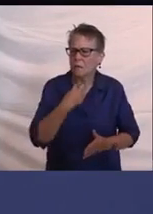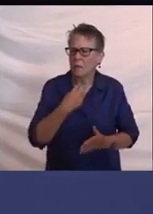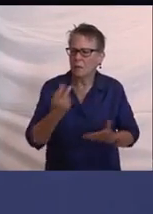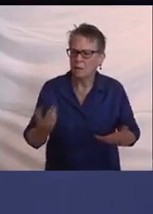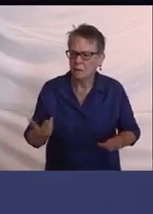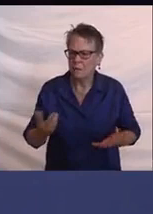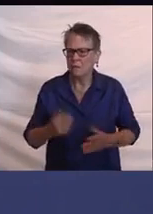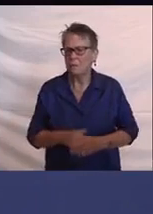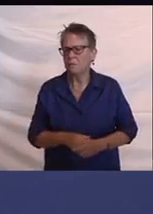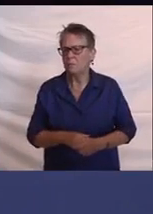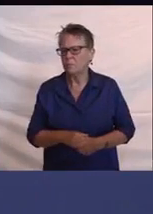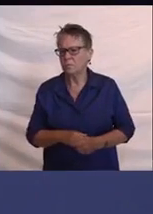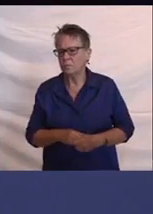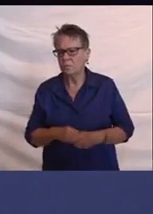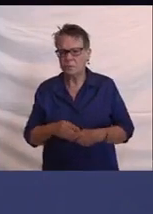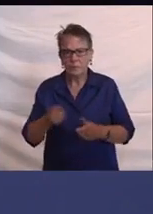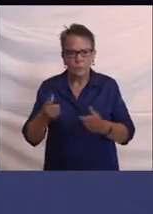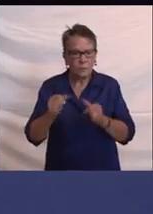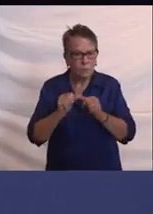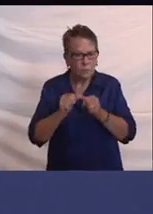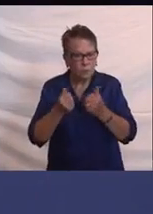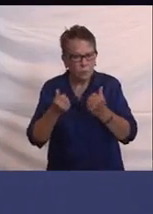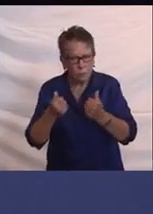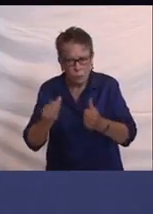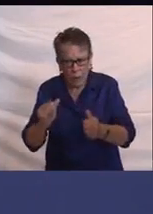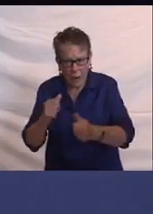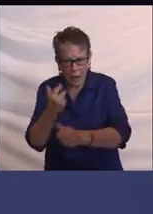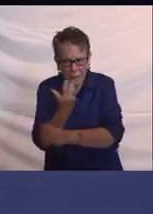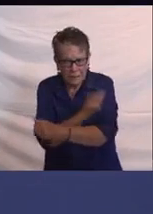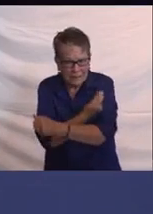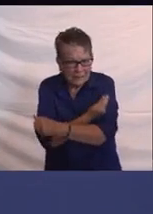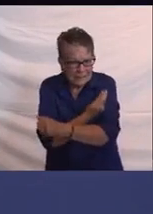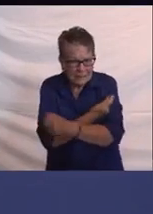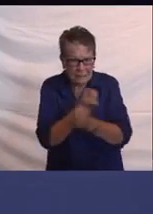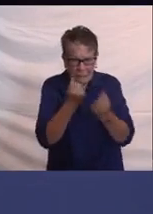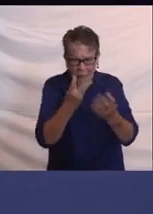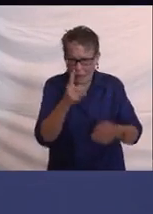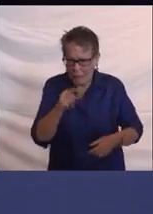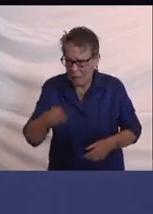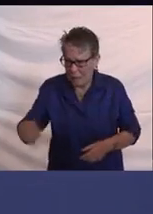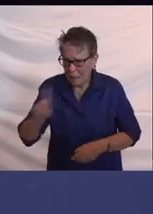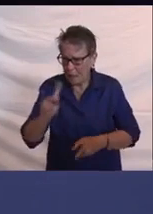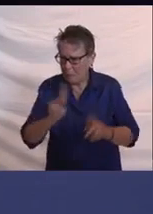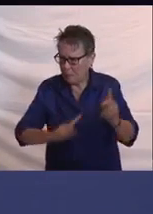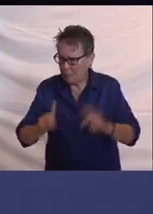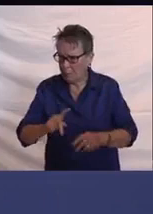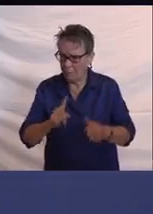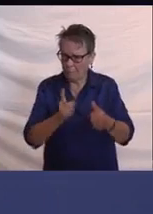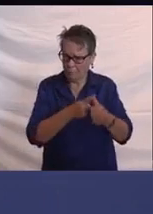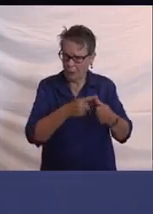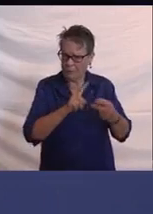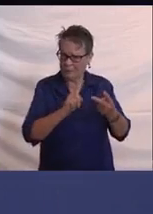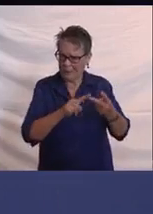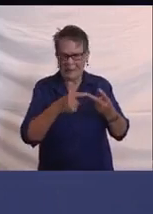to 17-year-olds, and also to remind people to get their second dose to ensure greater